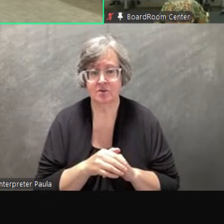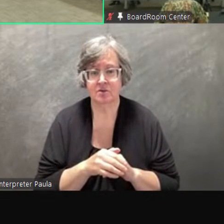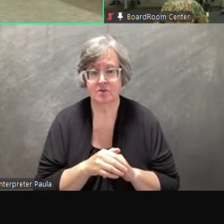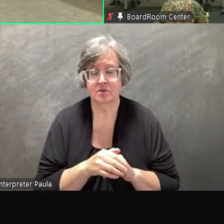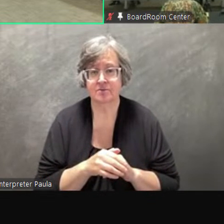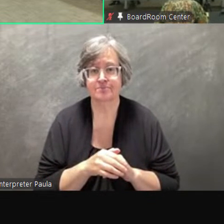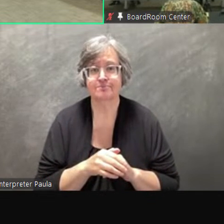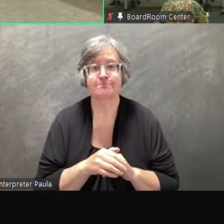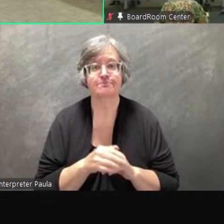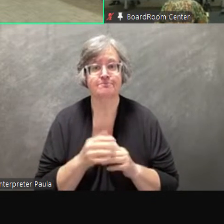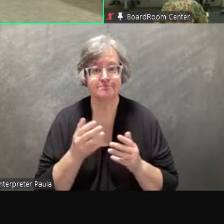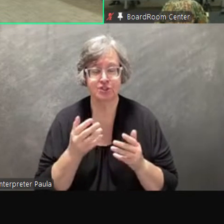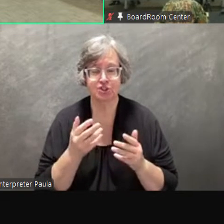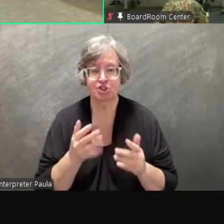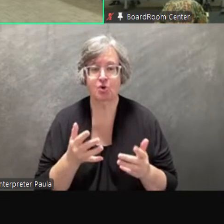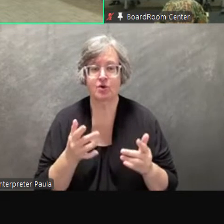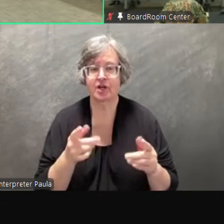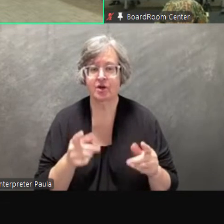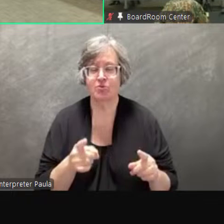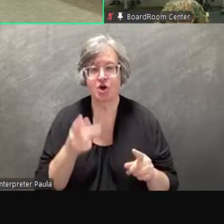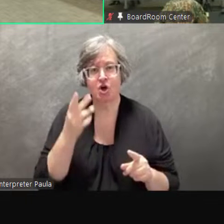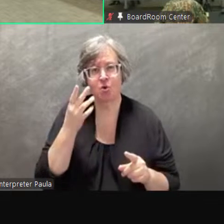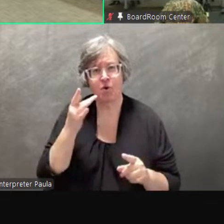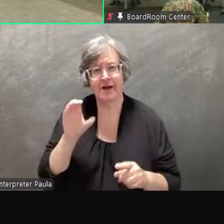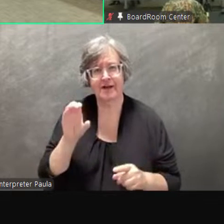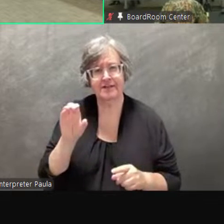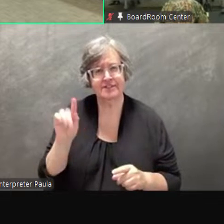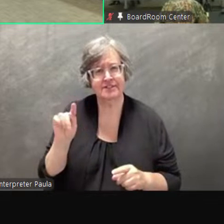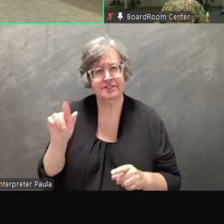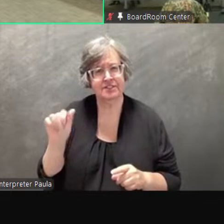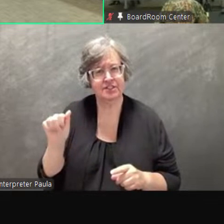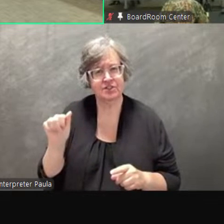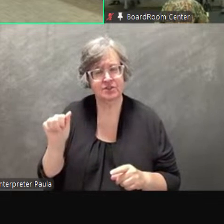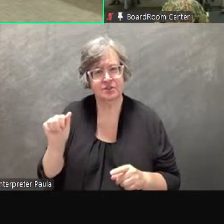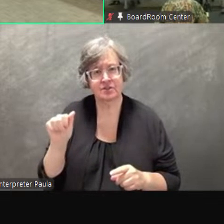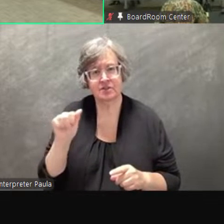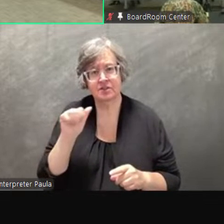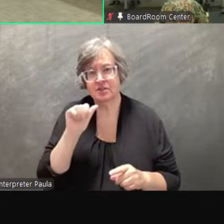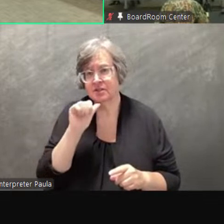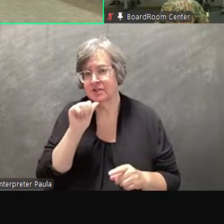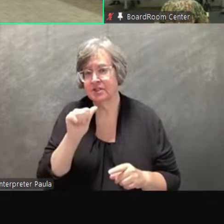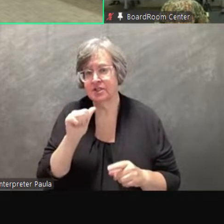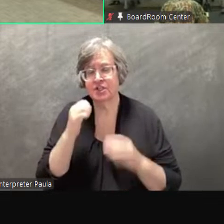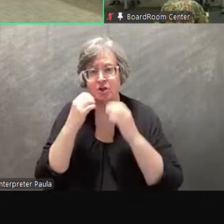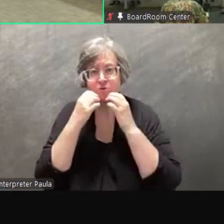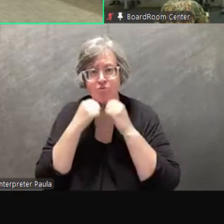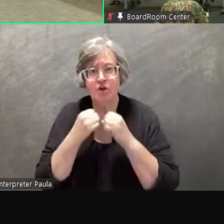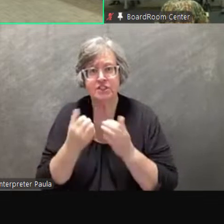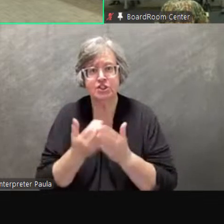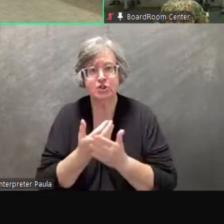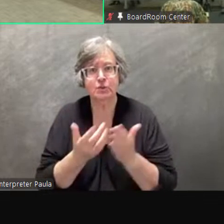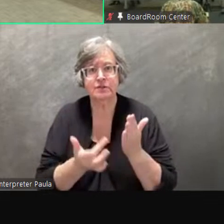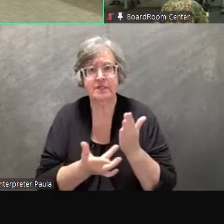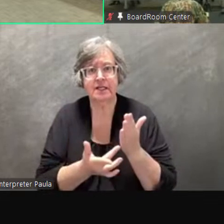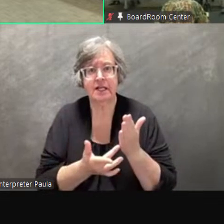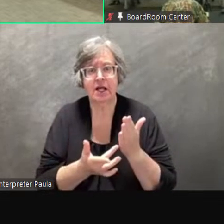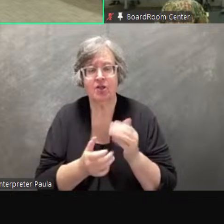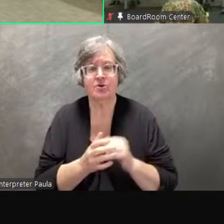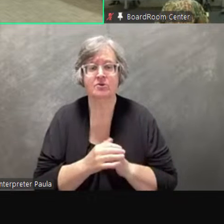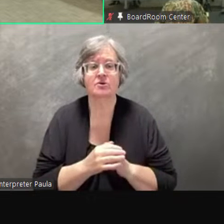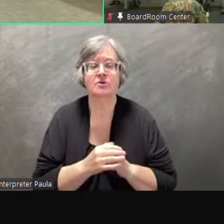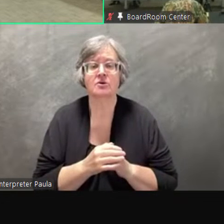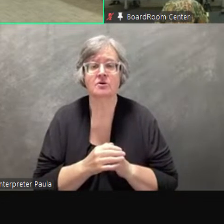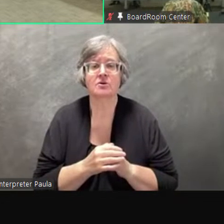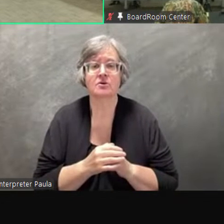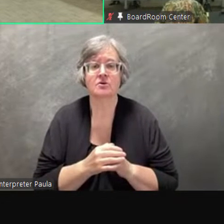here. Why is it that CTA is not embracing this new technology? So it's